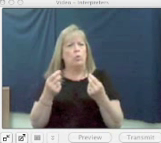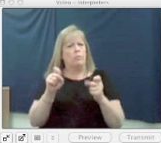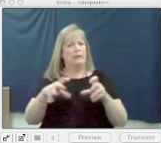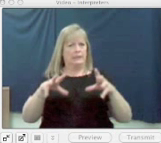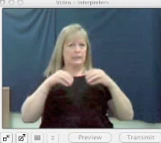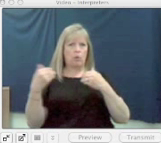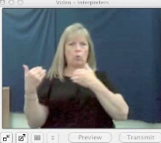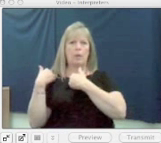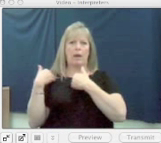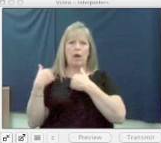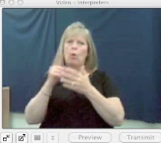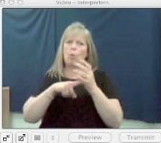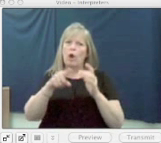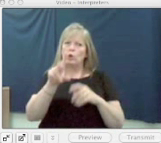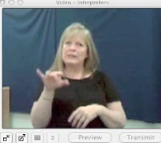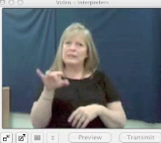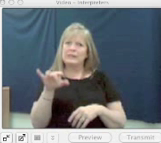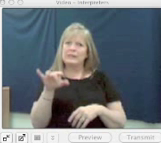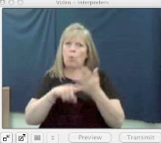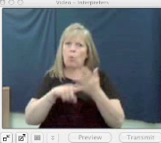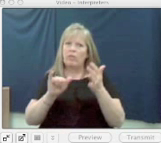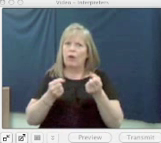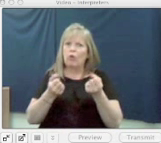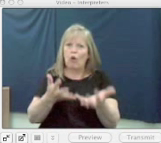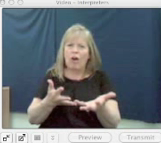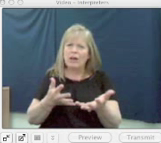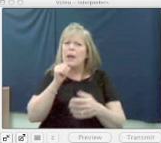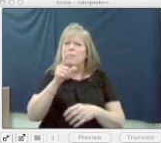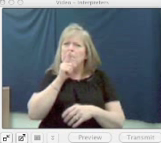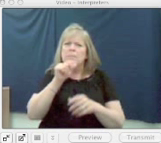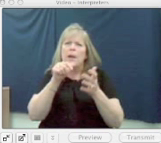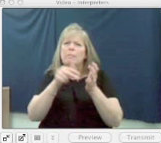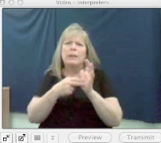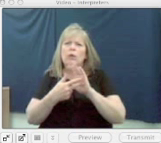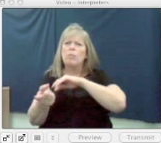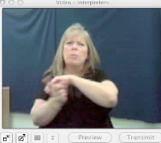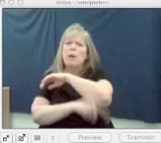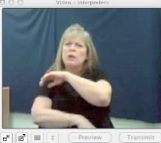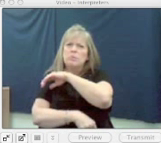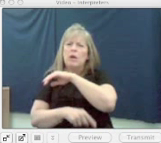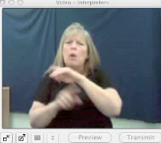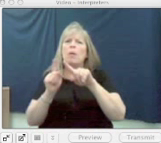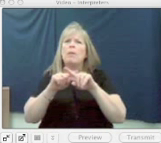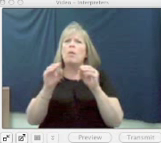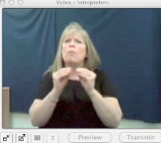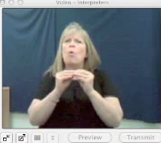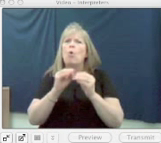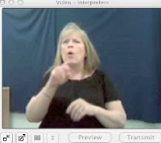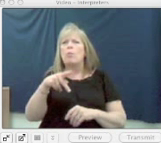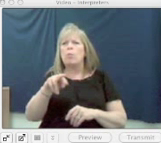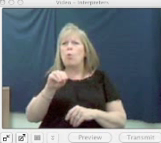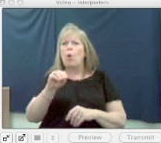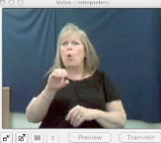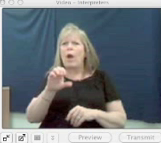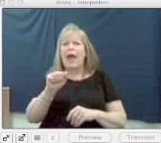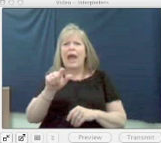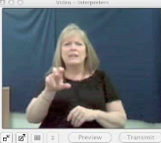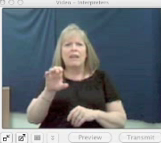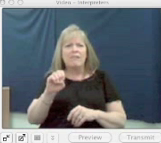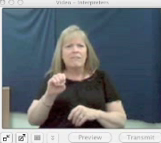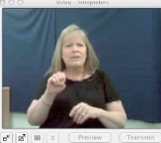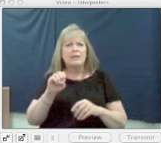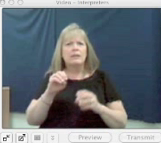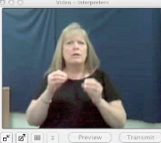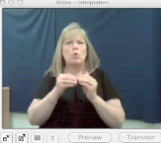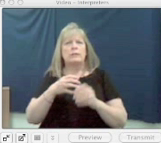of a punishment way, but in a proactive, empowered way. You might even say to the interpreter, or excuse me, you might even